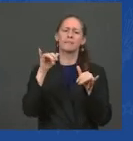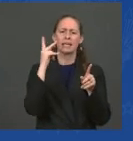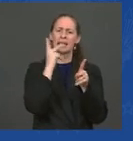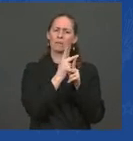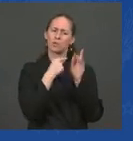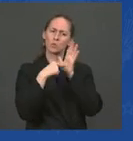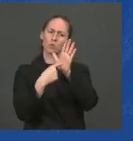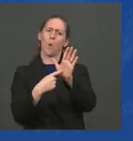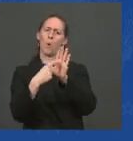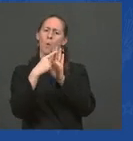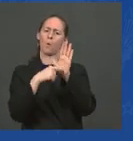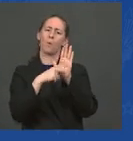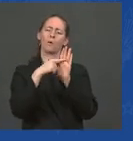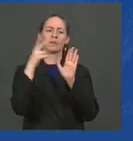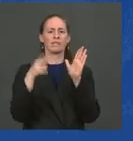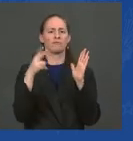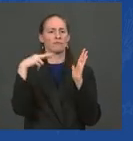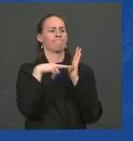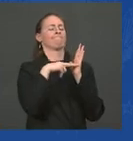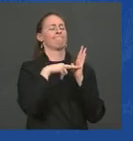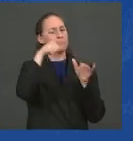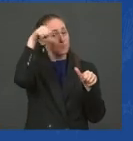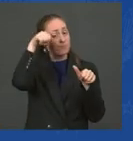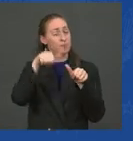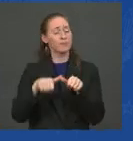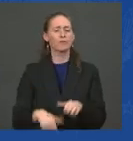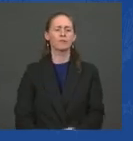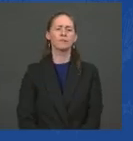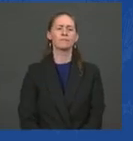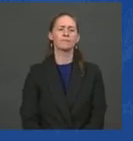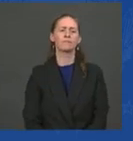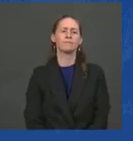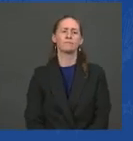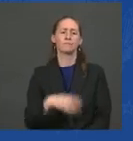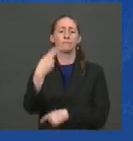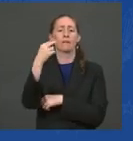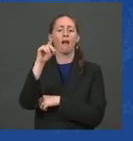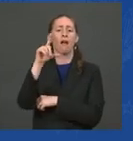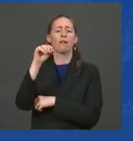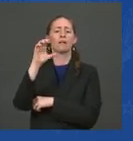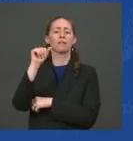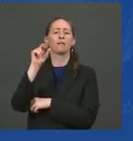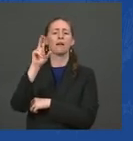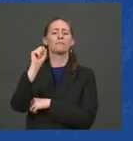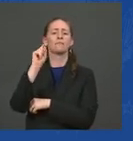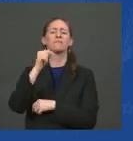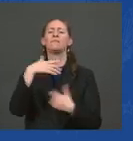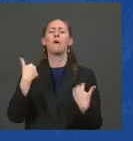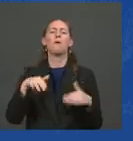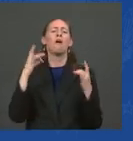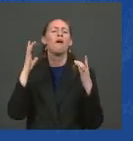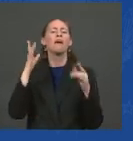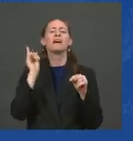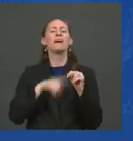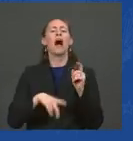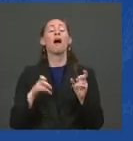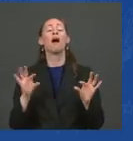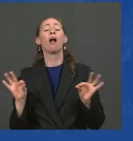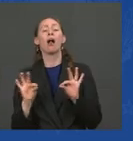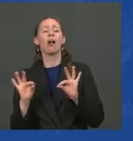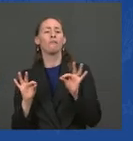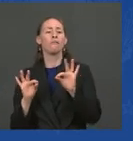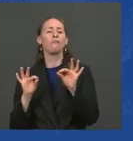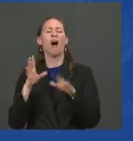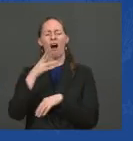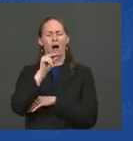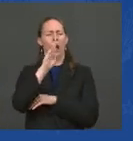history, so that the horrors of the Holocaust could never be diminished or denied. And the evil that we still